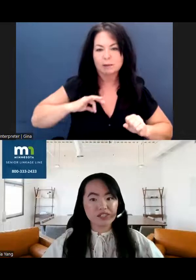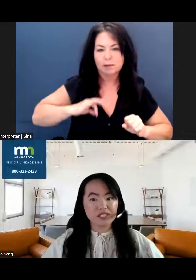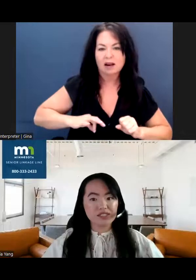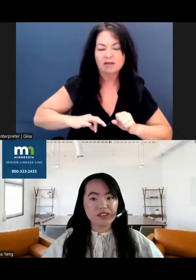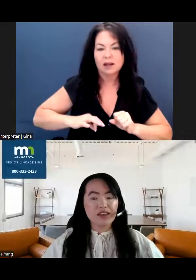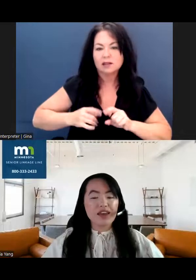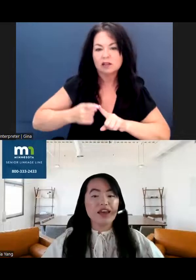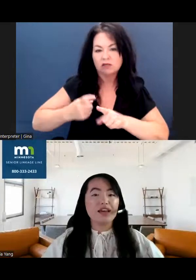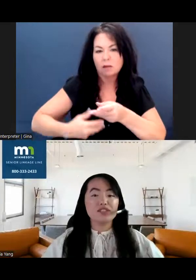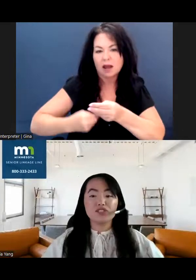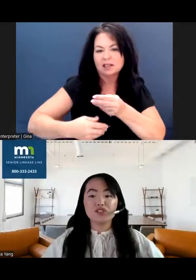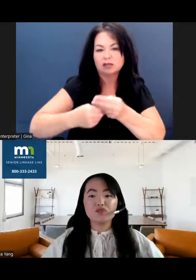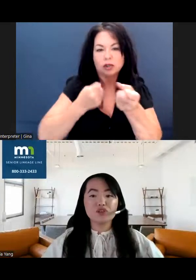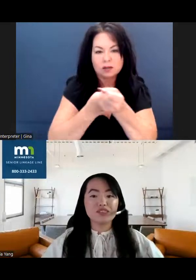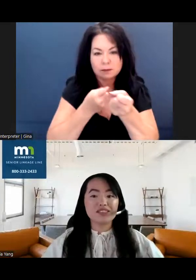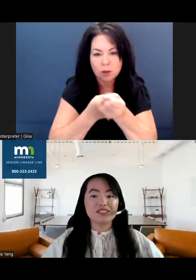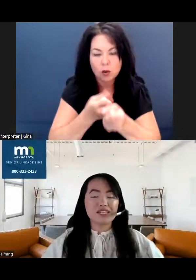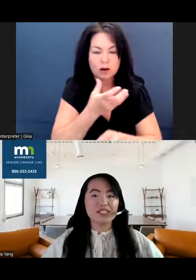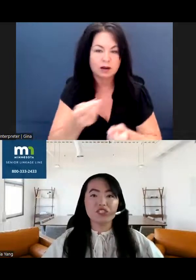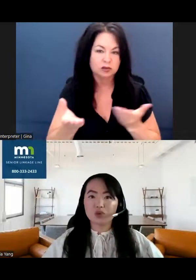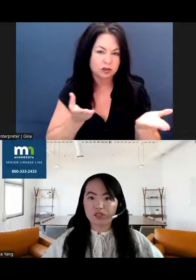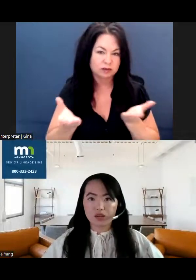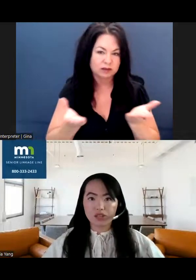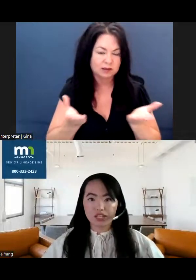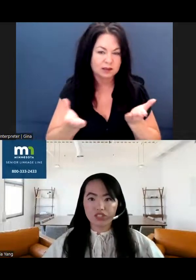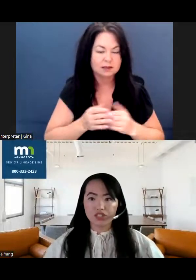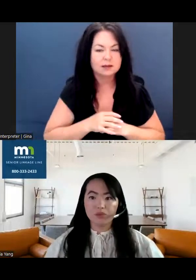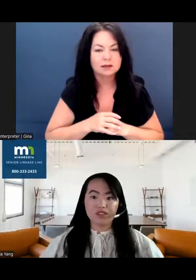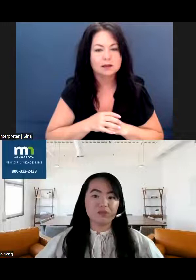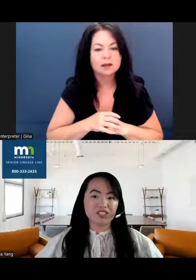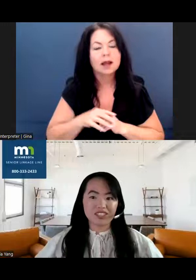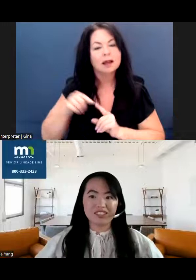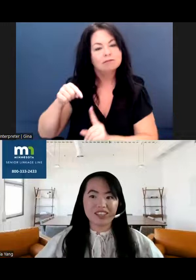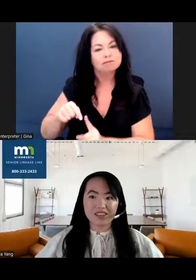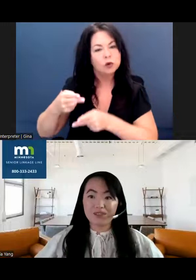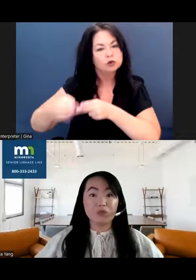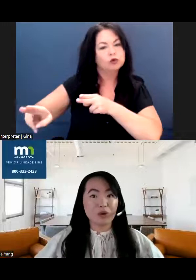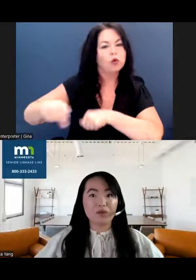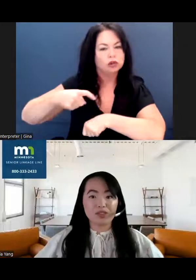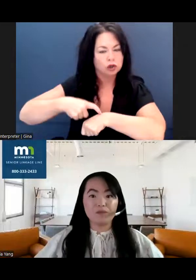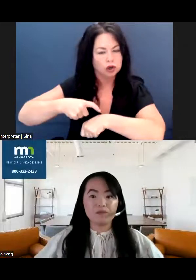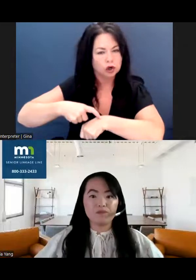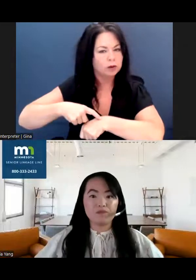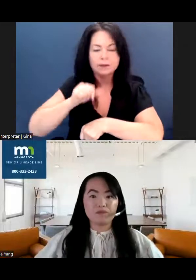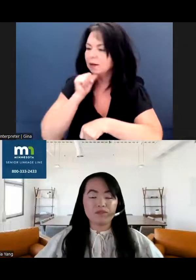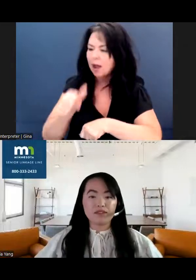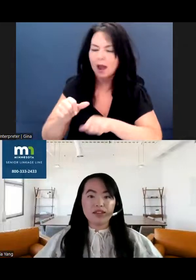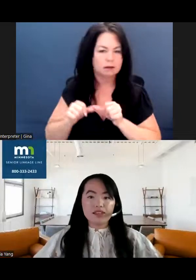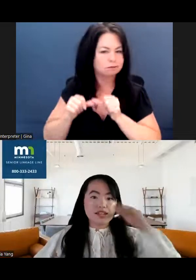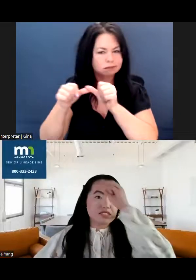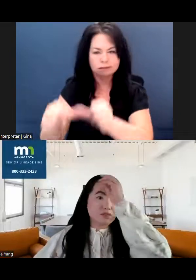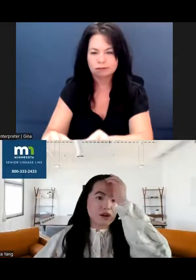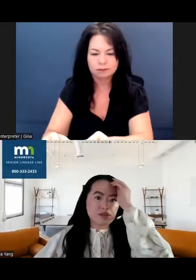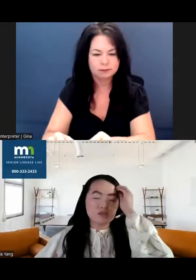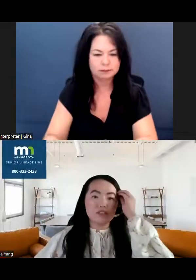and services. And do note that this is a short-term relationship with a specialist that will be working with you.